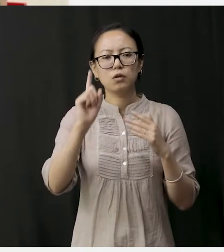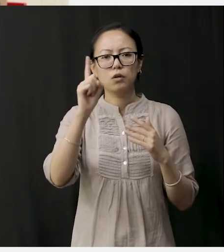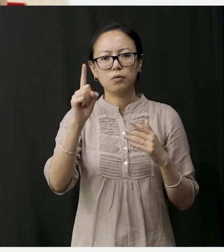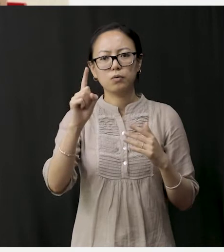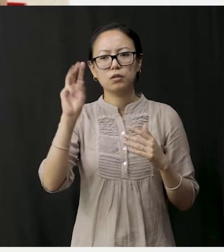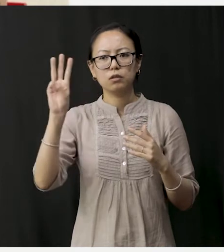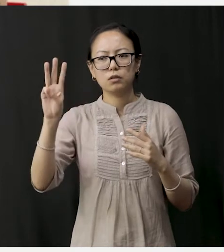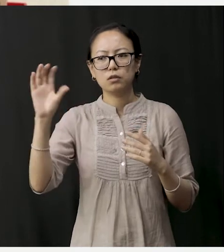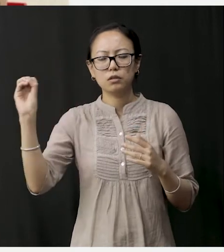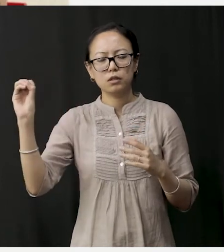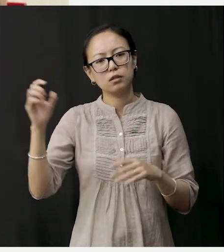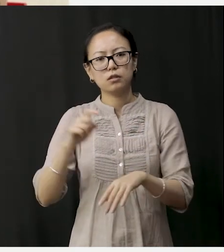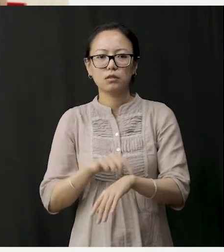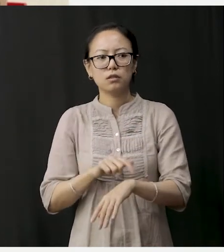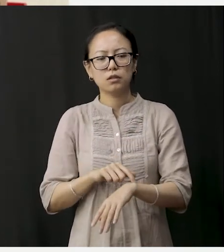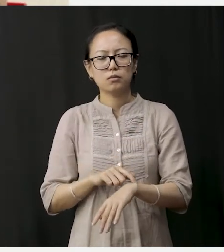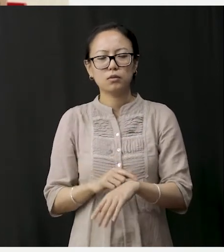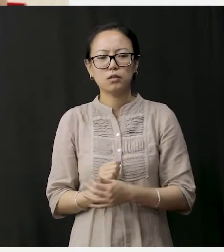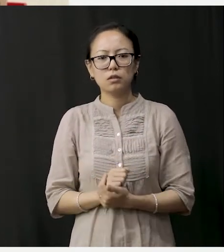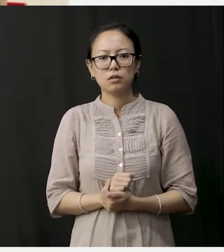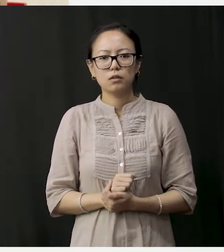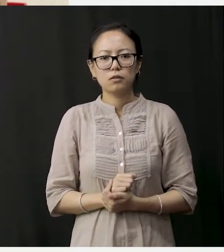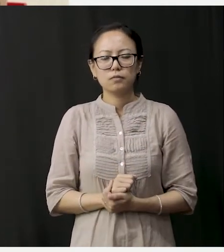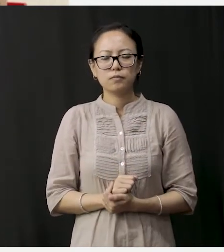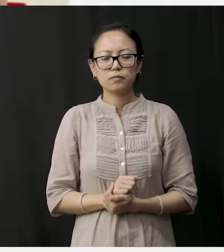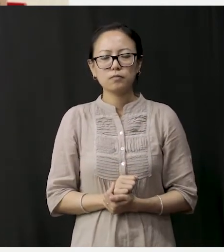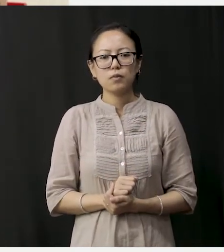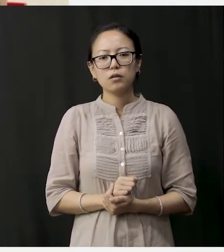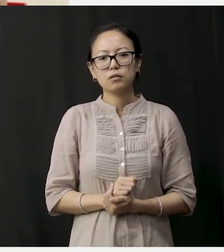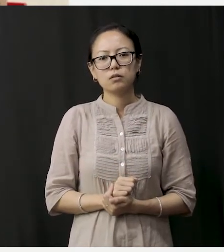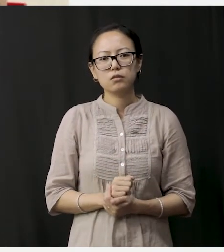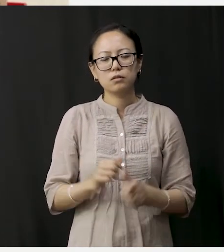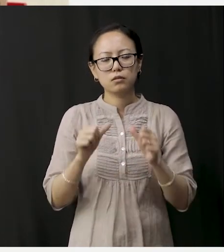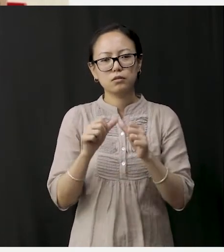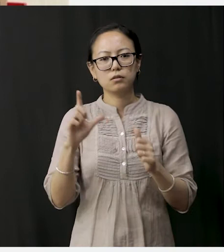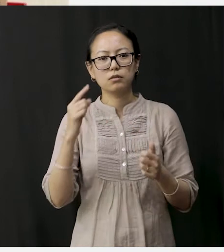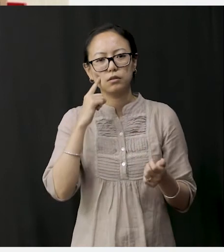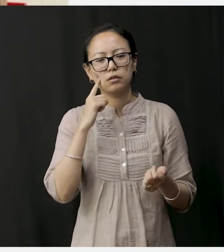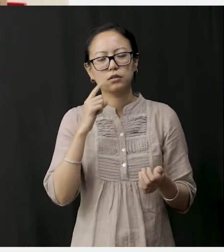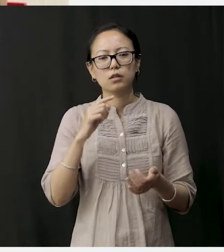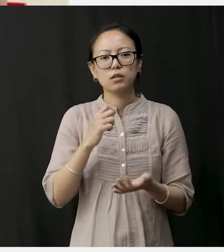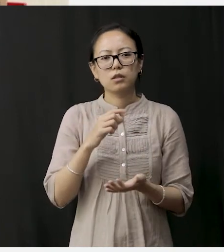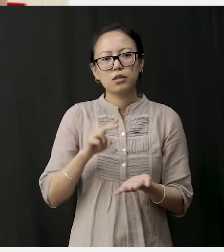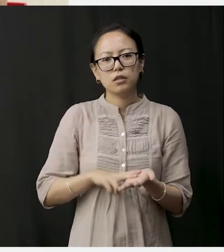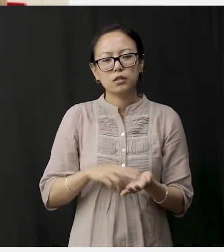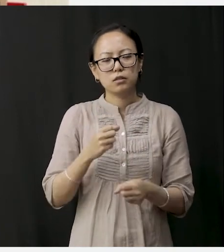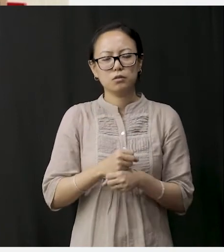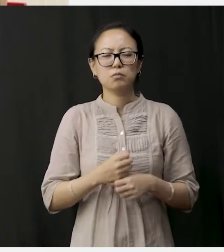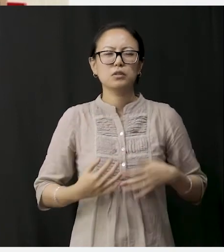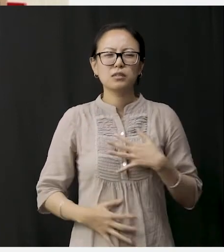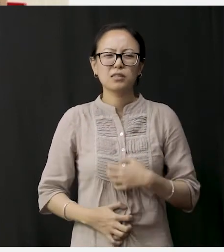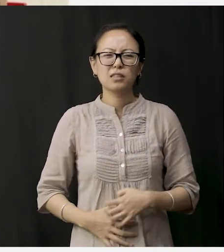had a tea and he went to the playground. Now it was 1:30. He was quite hungry. So he sat on the table and